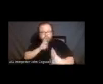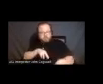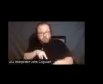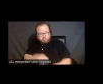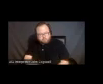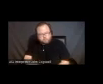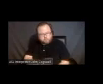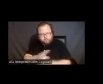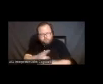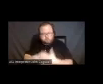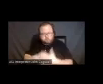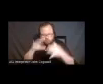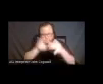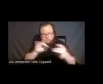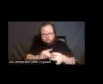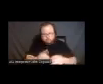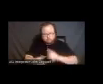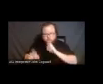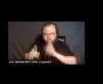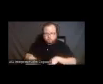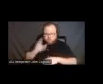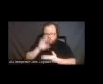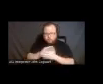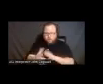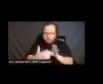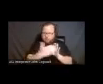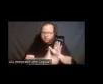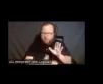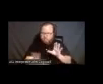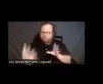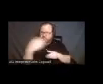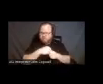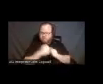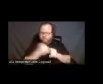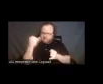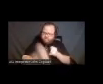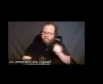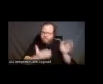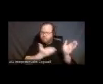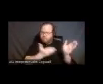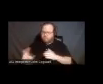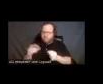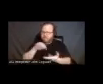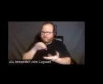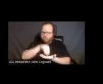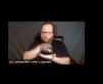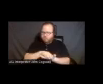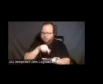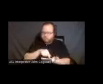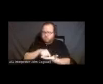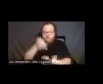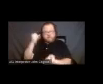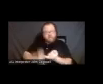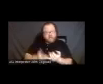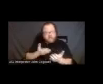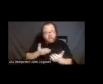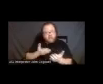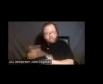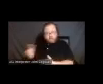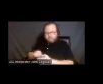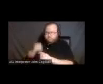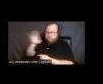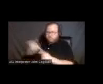All comments and responses become a chapter in the final plan of the document. The final plan is then sent to the Riverside County